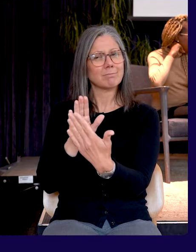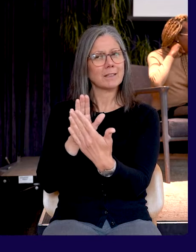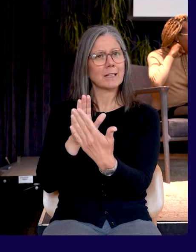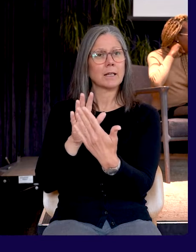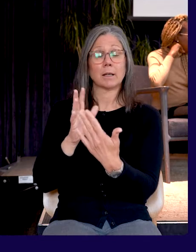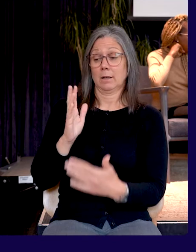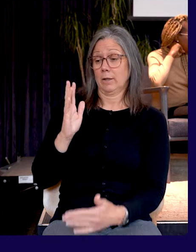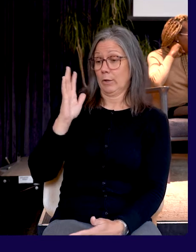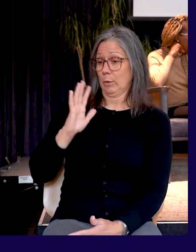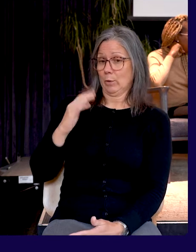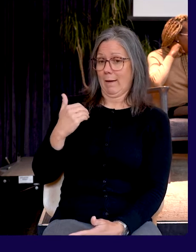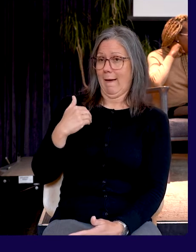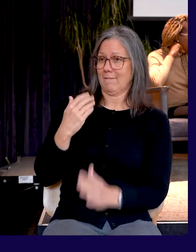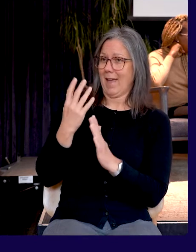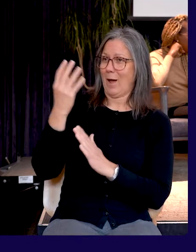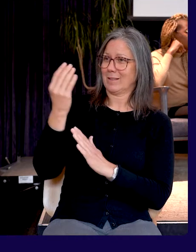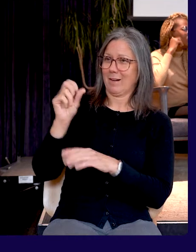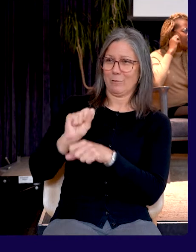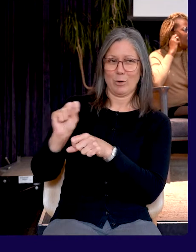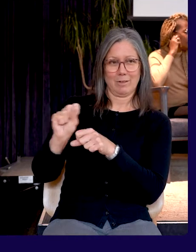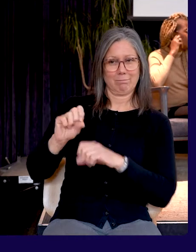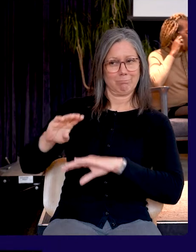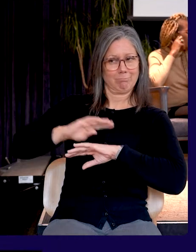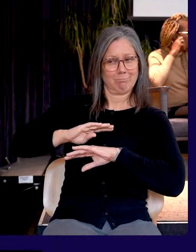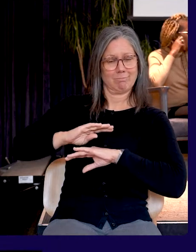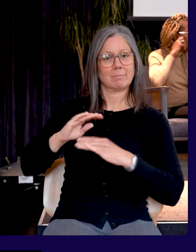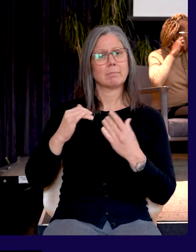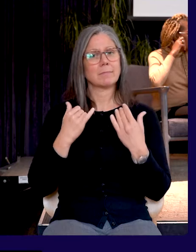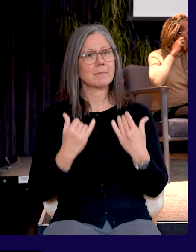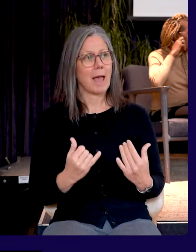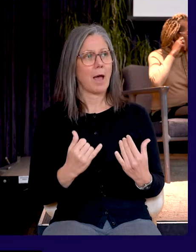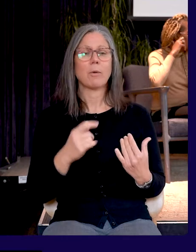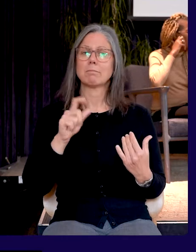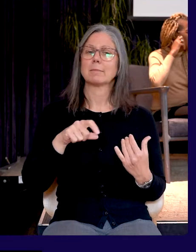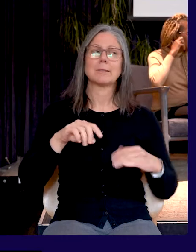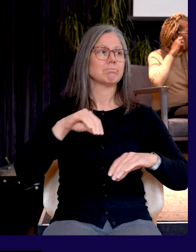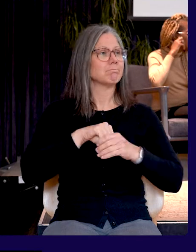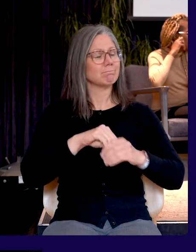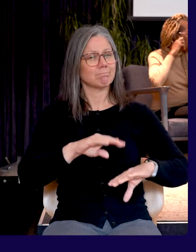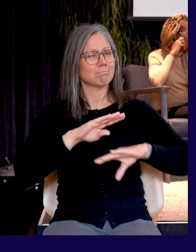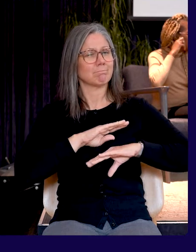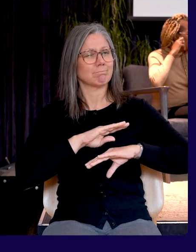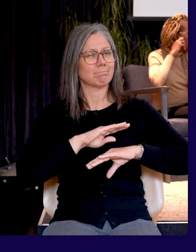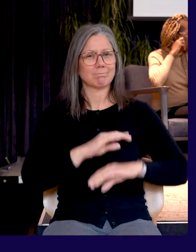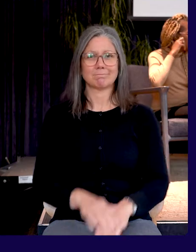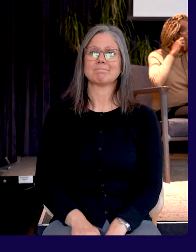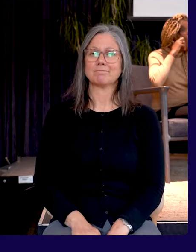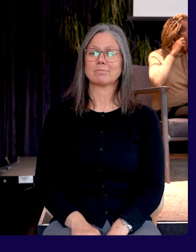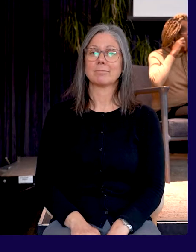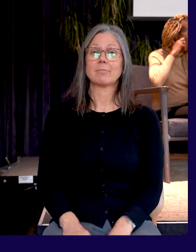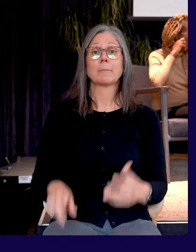used to get outside of the workplace, but now you have to get that inside of the workplace as well. And the third thing